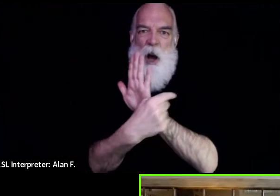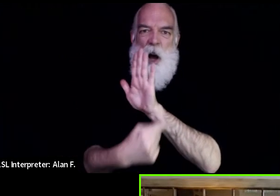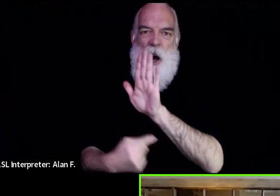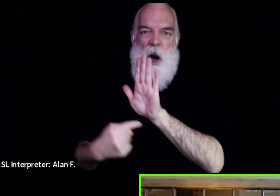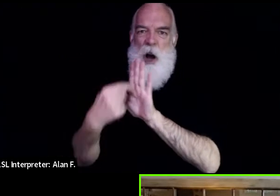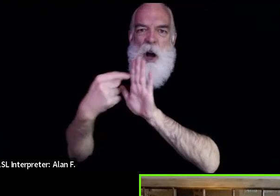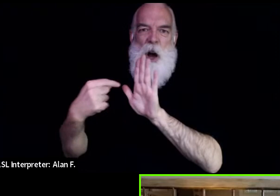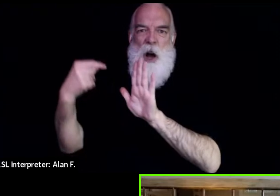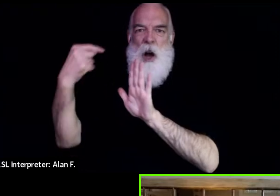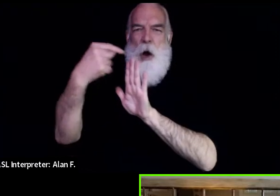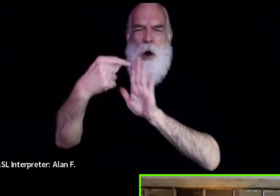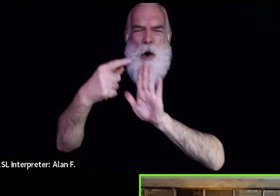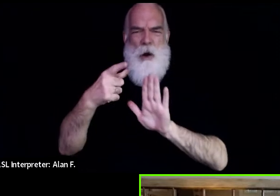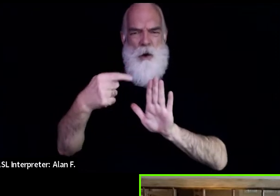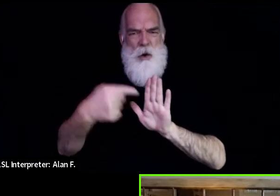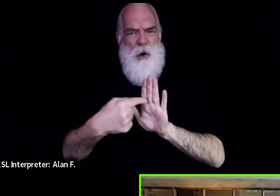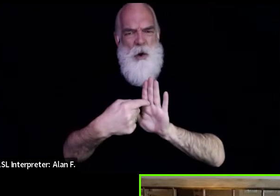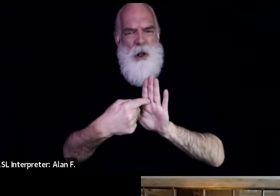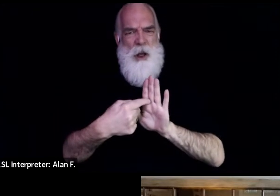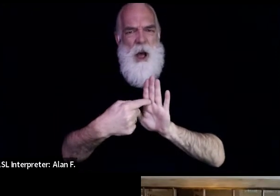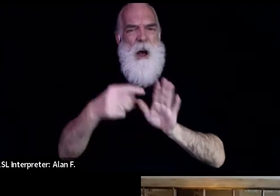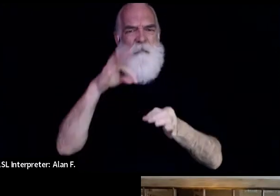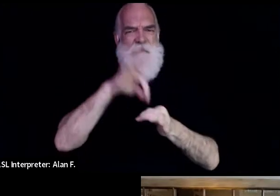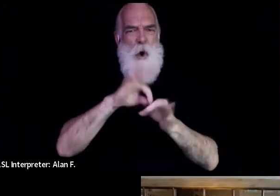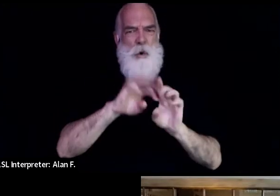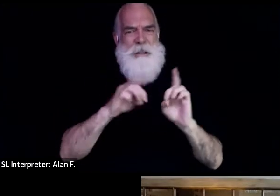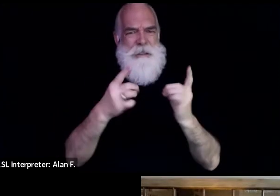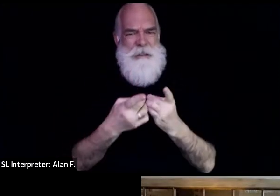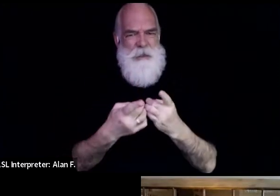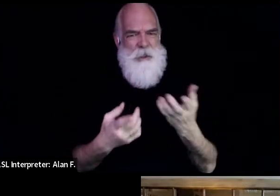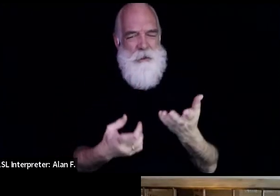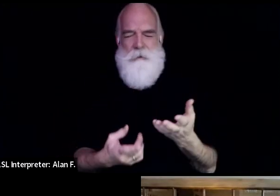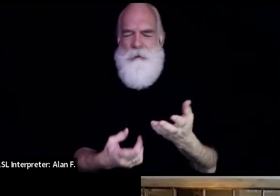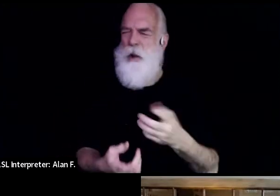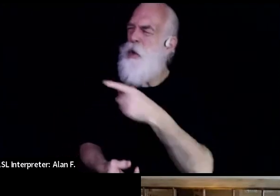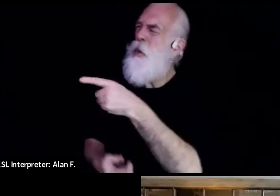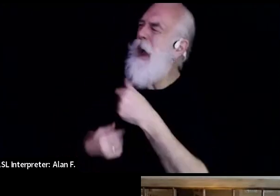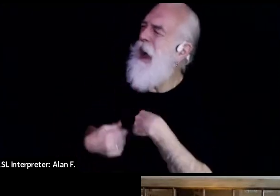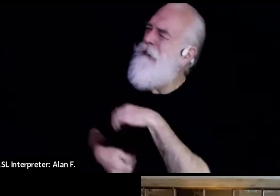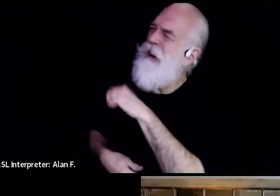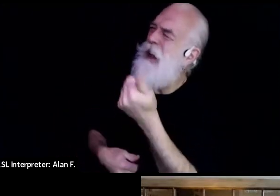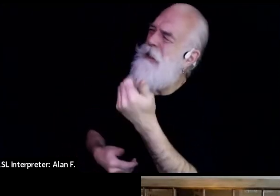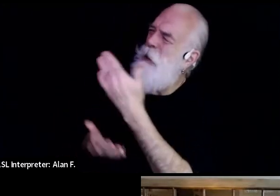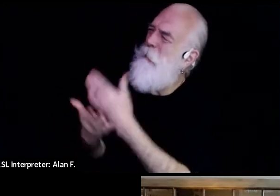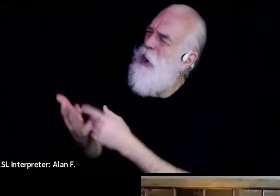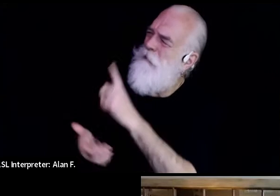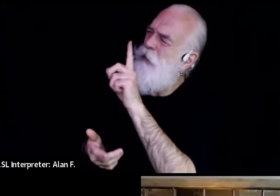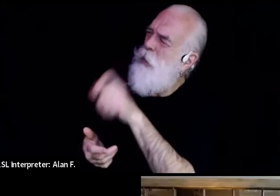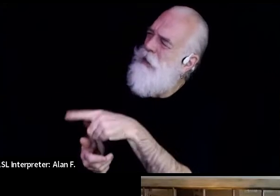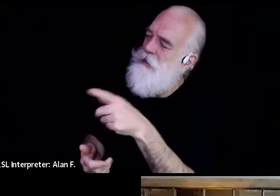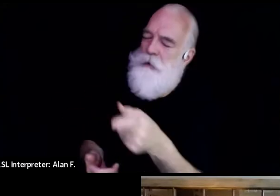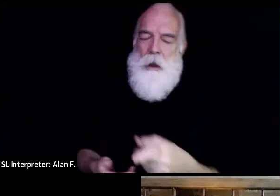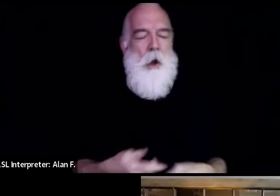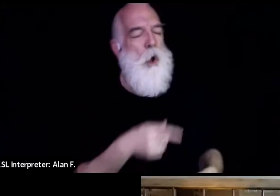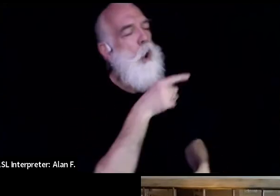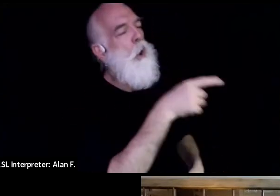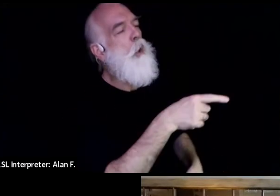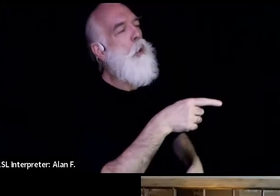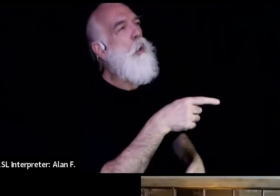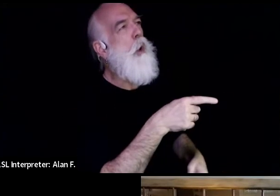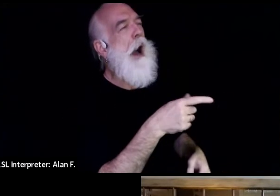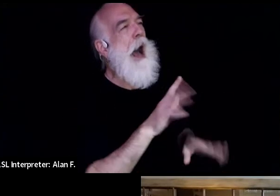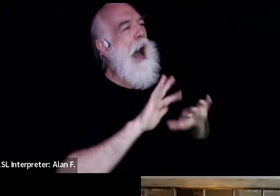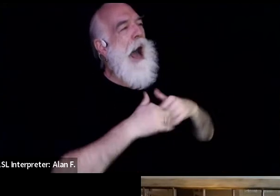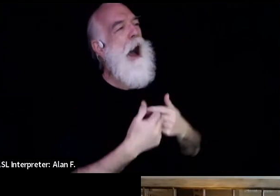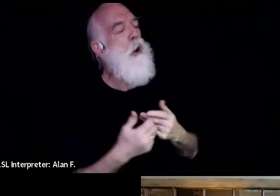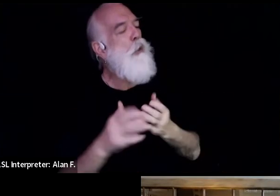state. And I know there was a second part. The second question was, how do you engage the community looking the other direction so that